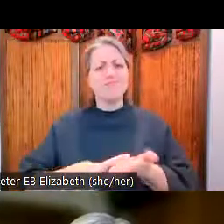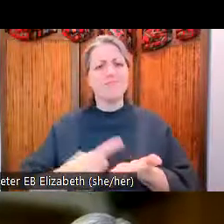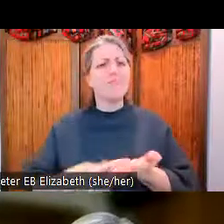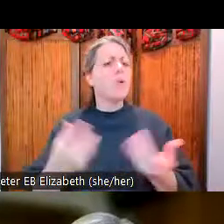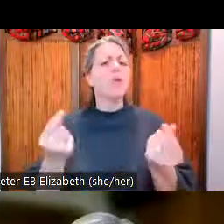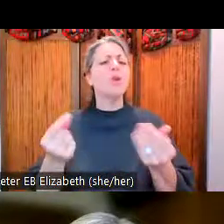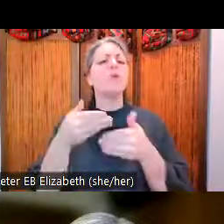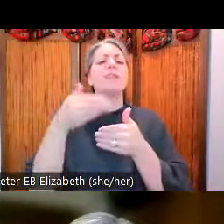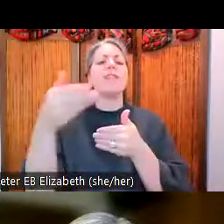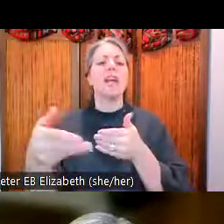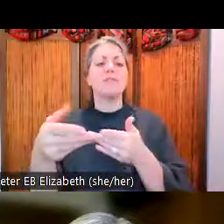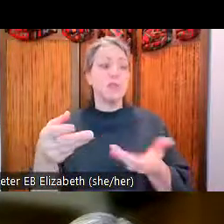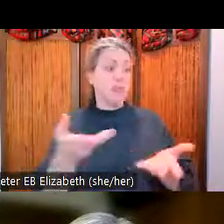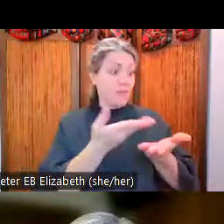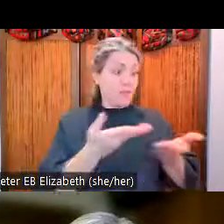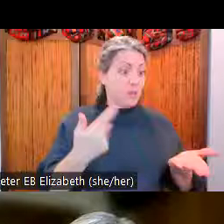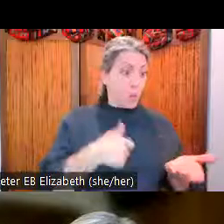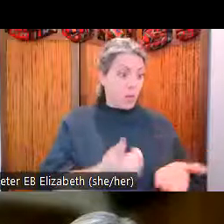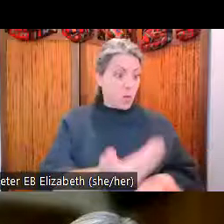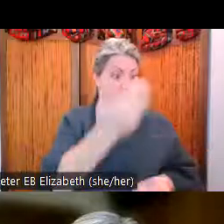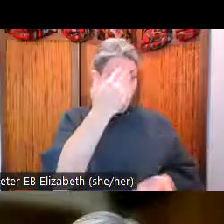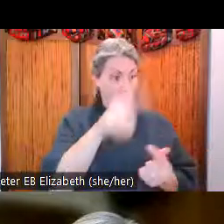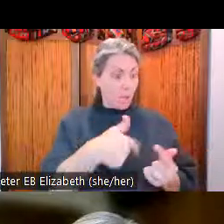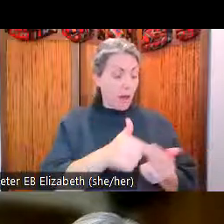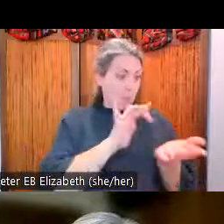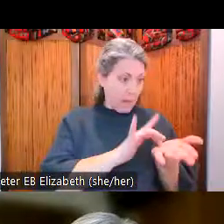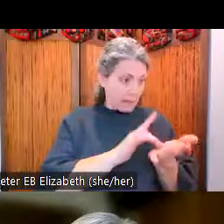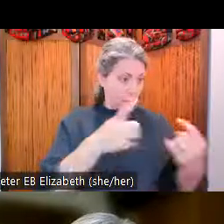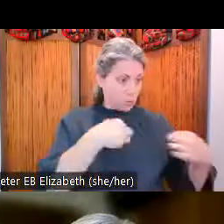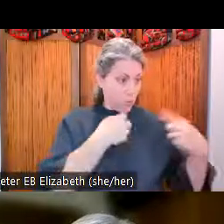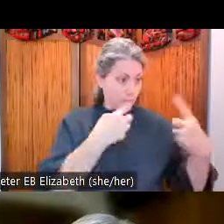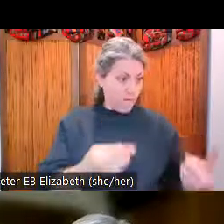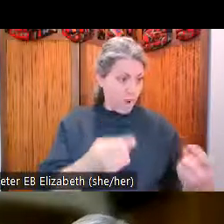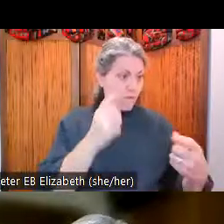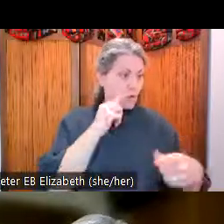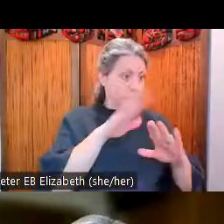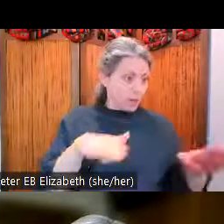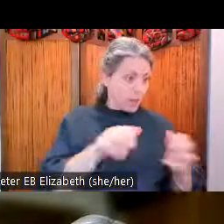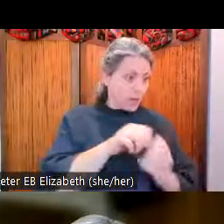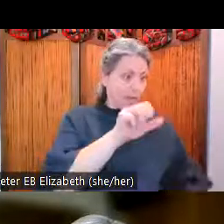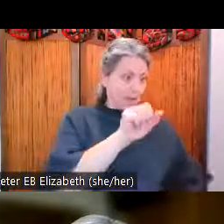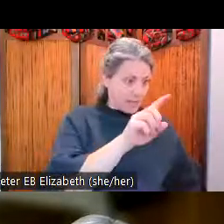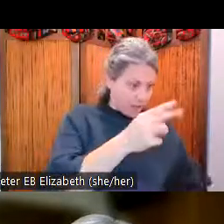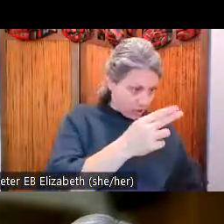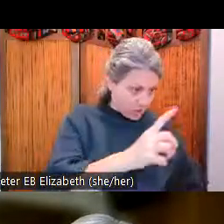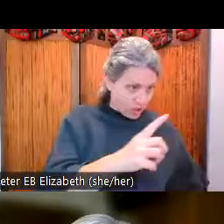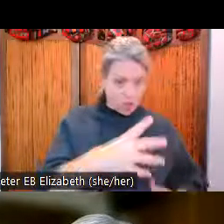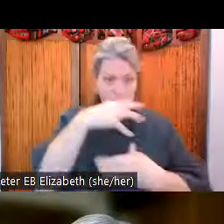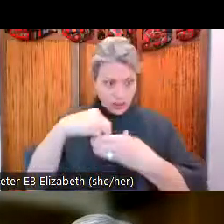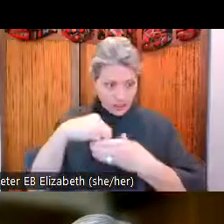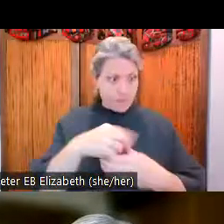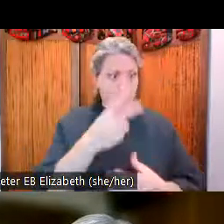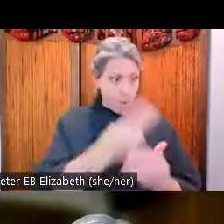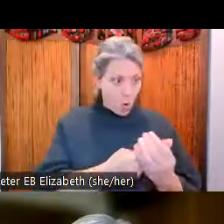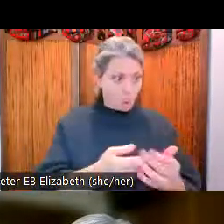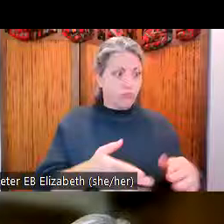from what we know about medicines in children with ADHD and autism to how we